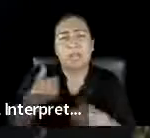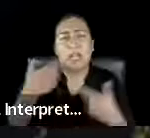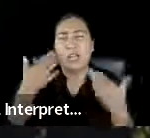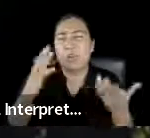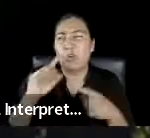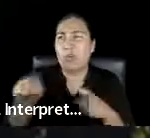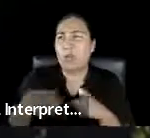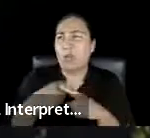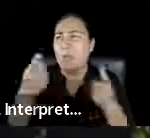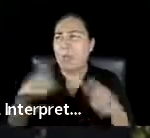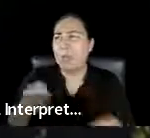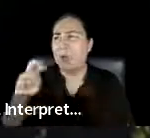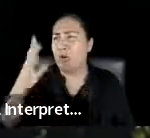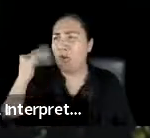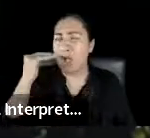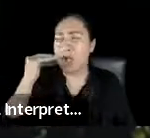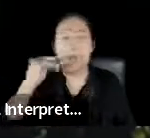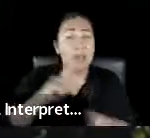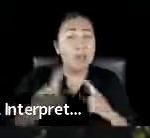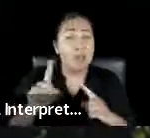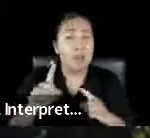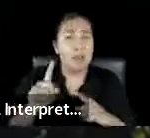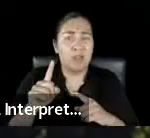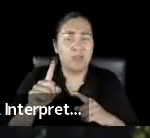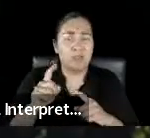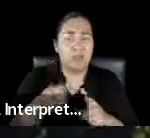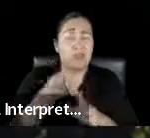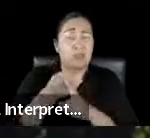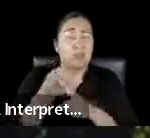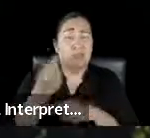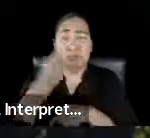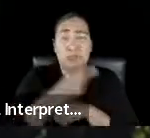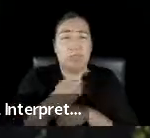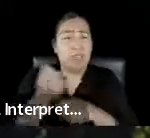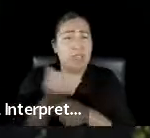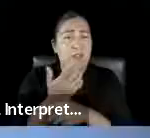happened, but one day everything felt off.